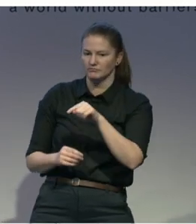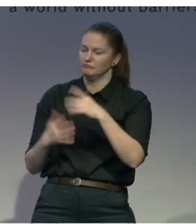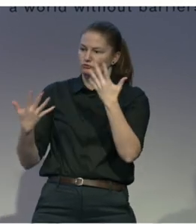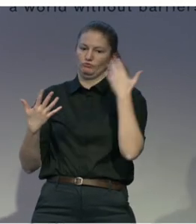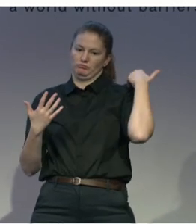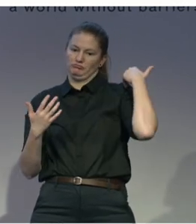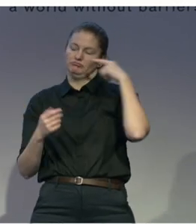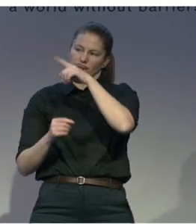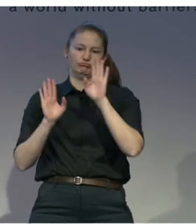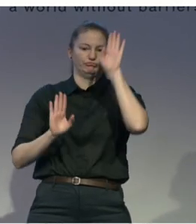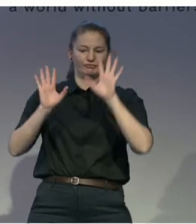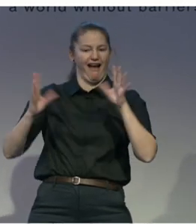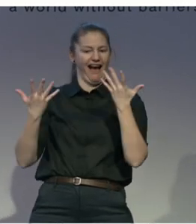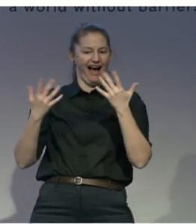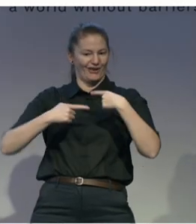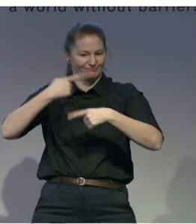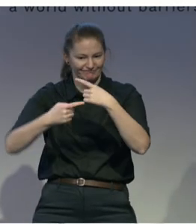law.